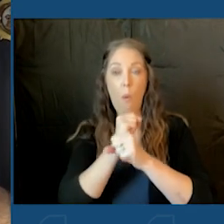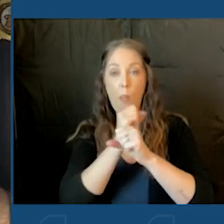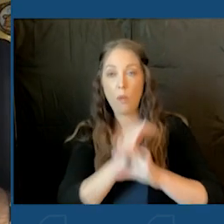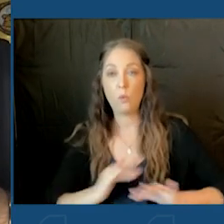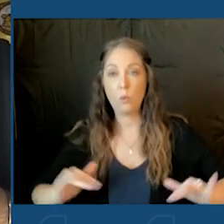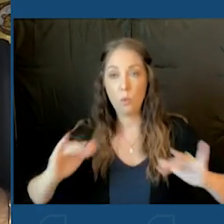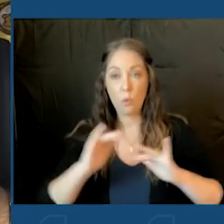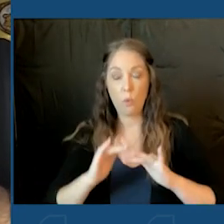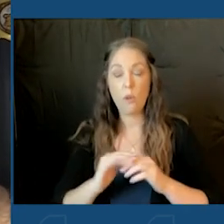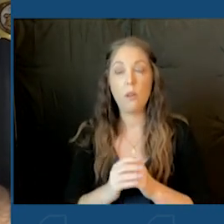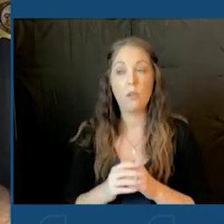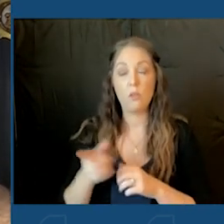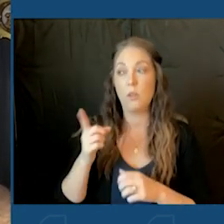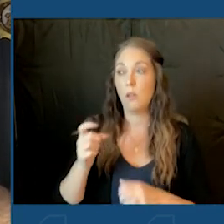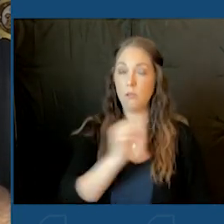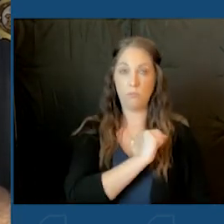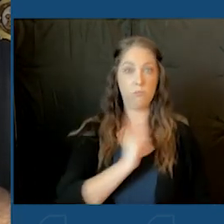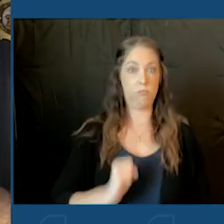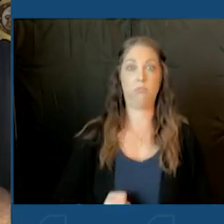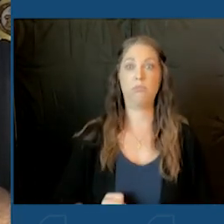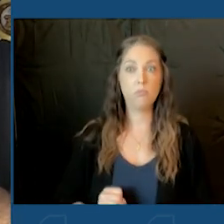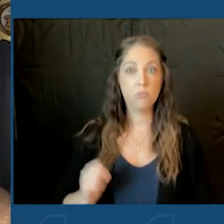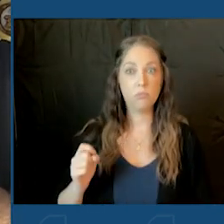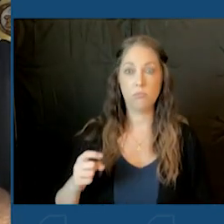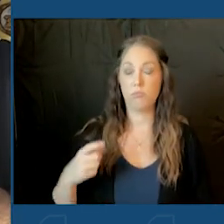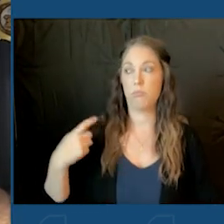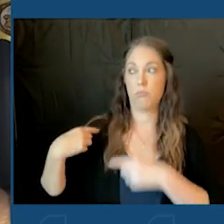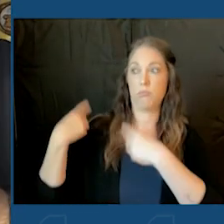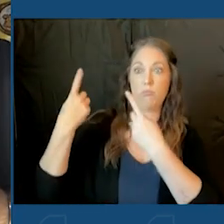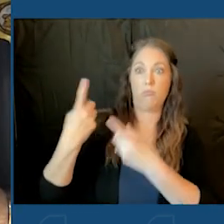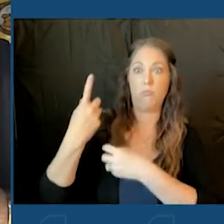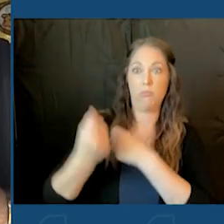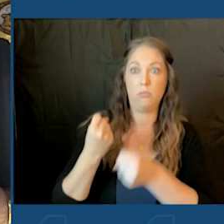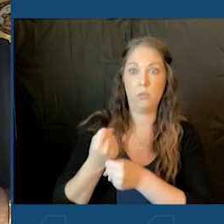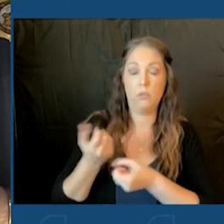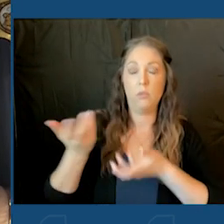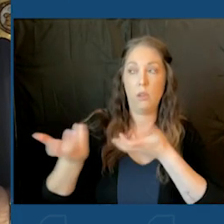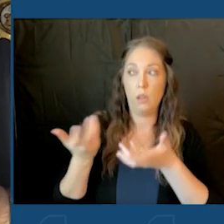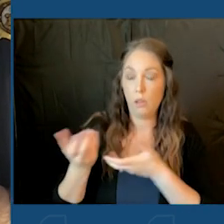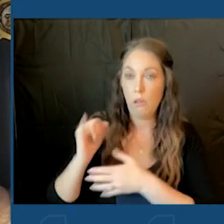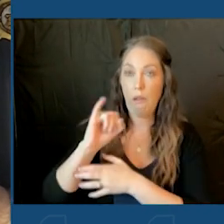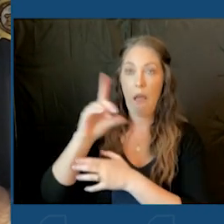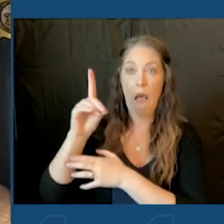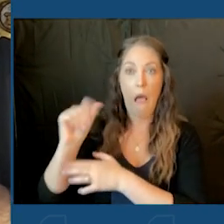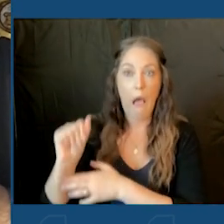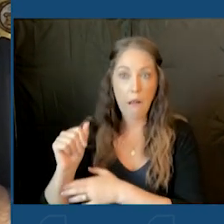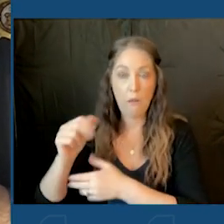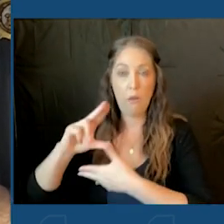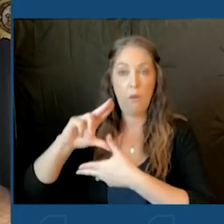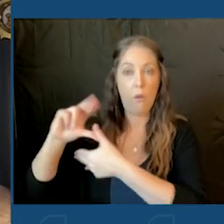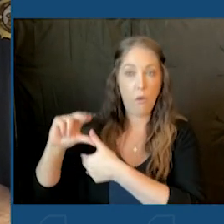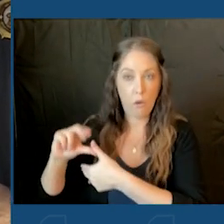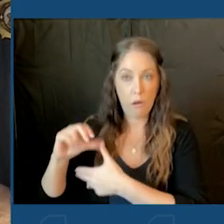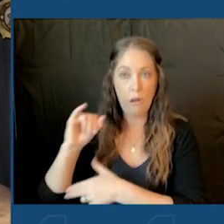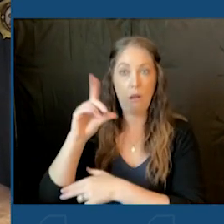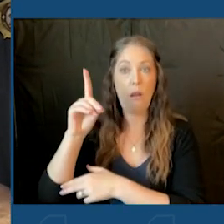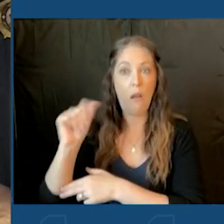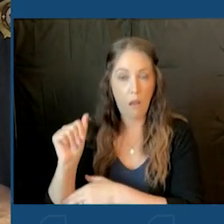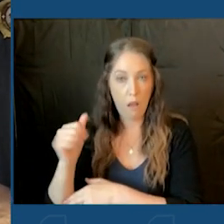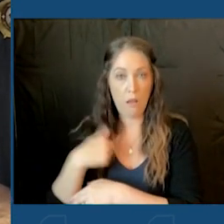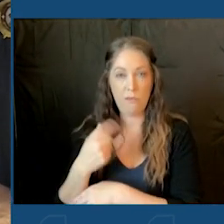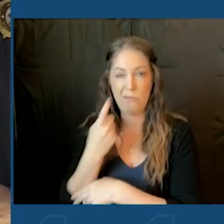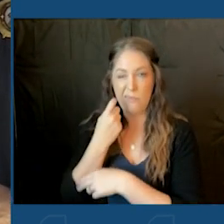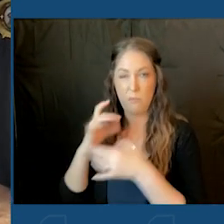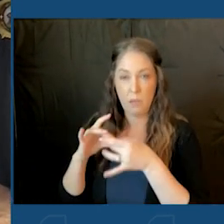who's been dealing with everything over this last year, from Ida 1 year ago, a hurricane I'll be mentioning in a couple minutes, to the